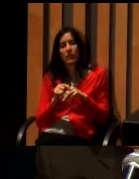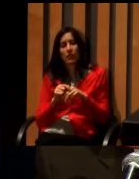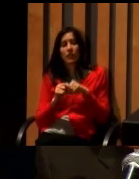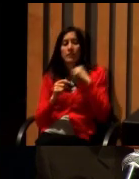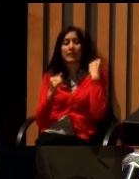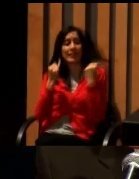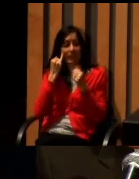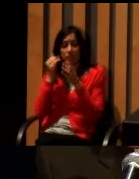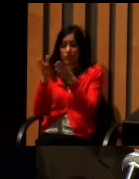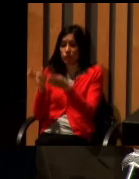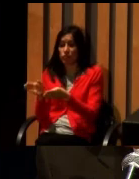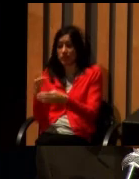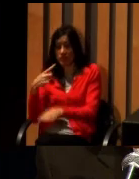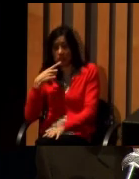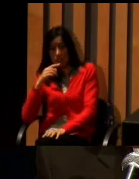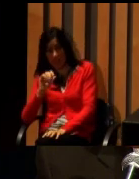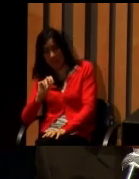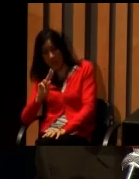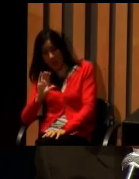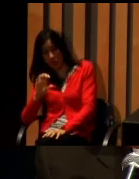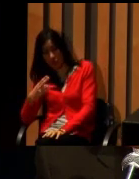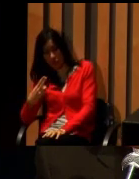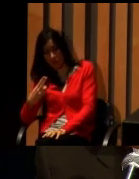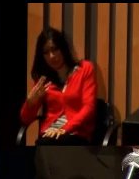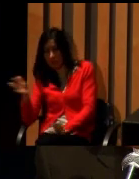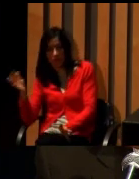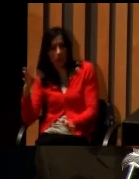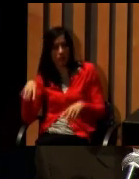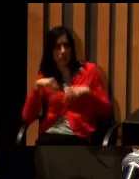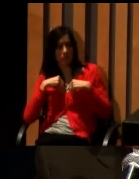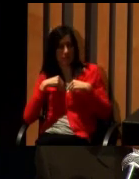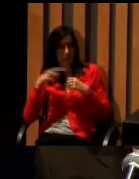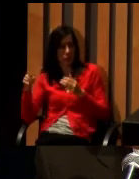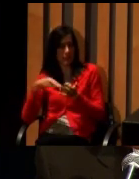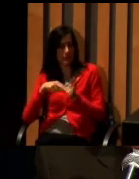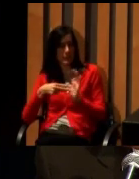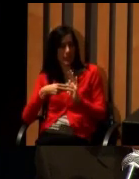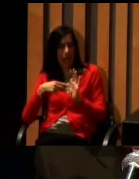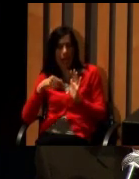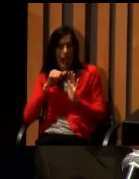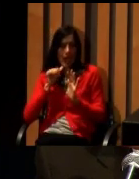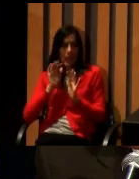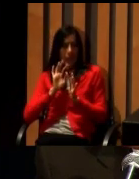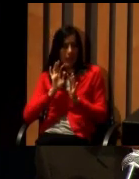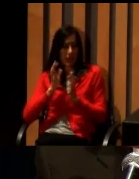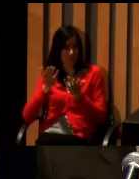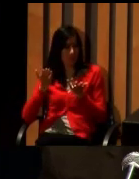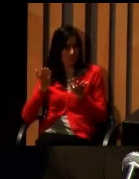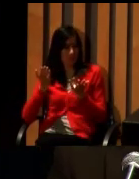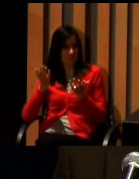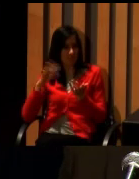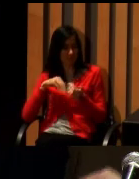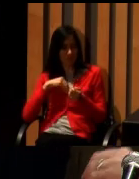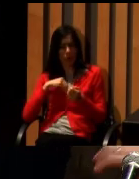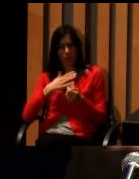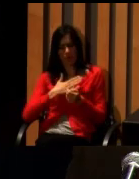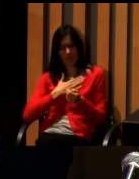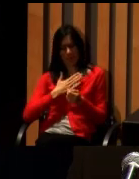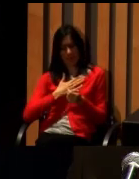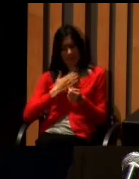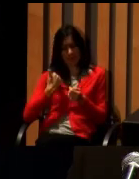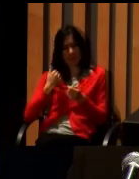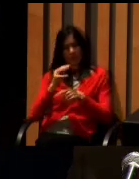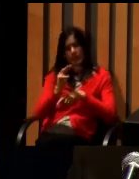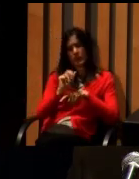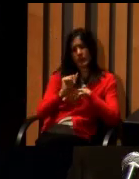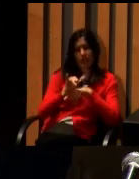folks say ouch, they mean ouch. I was glad to hear Mayor Gray at his State of the